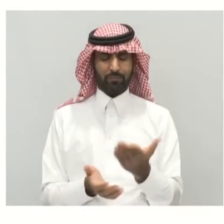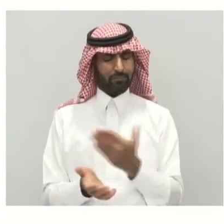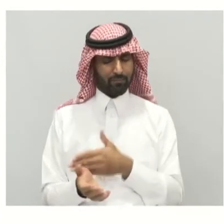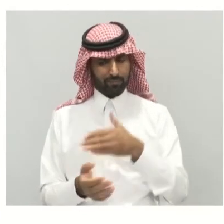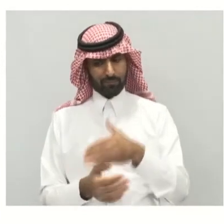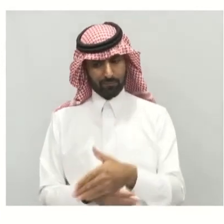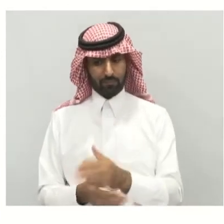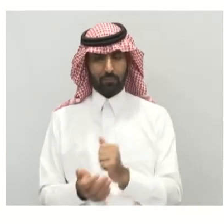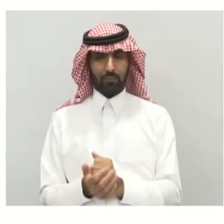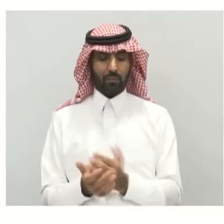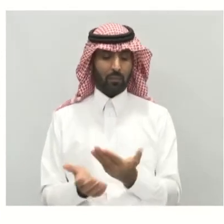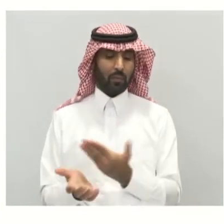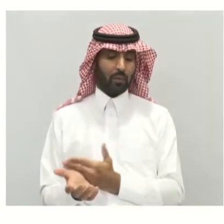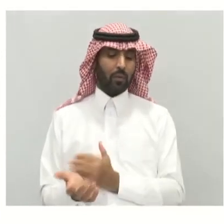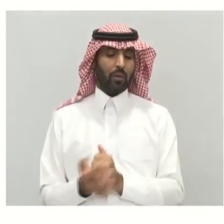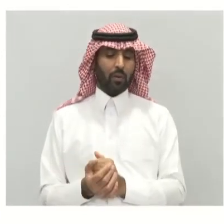going uphill.